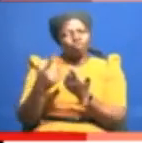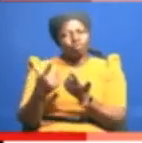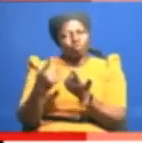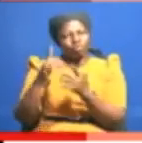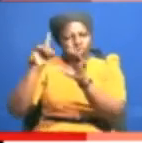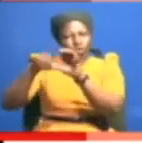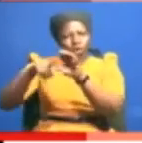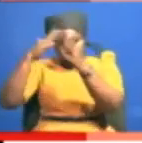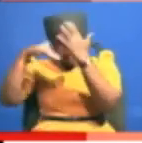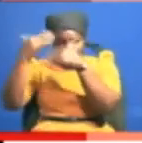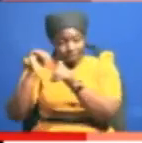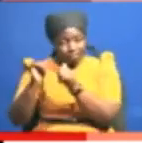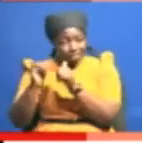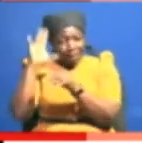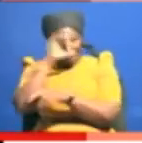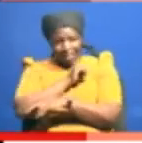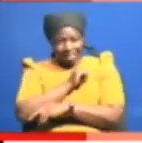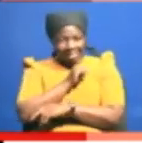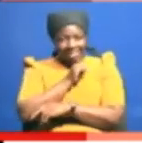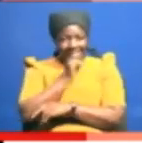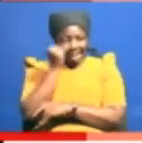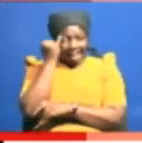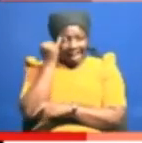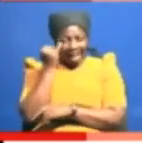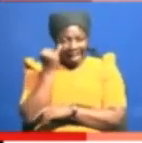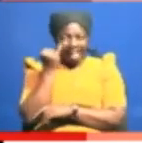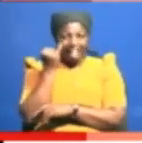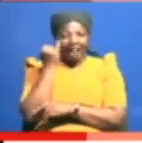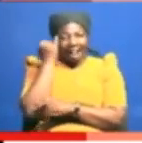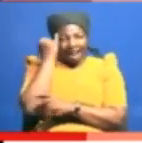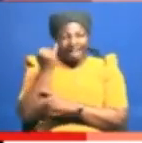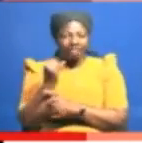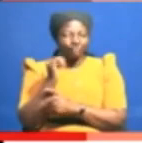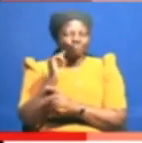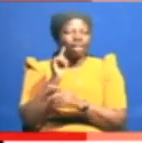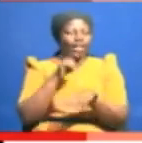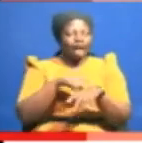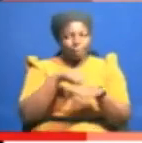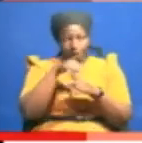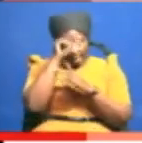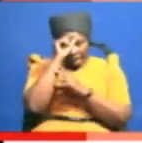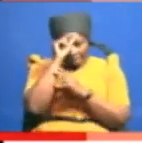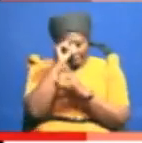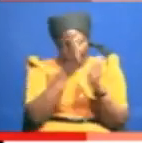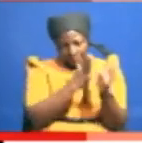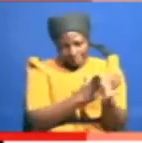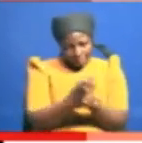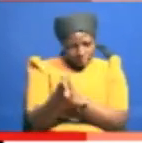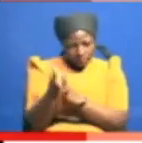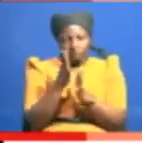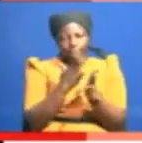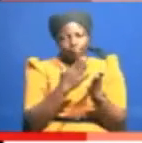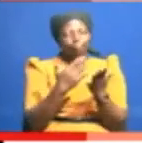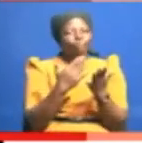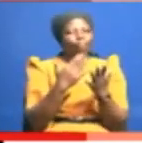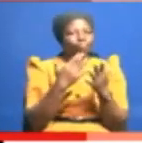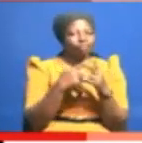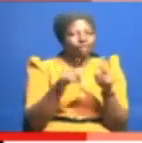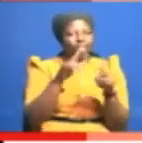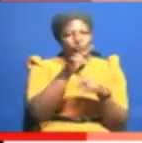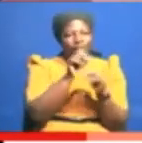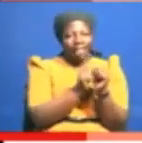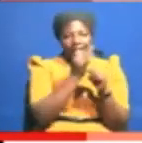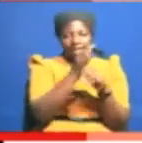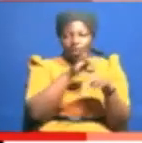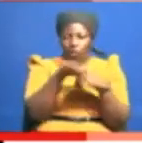is, the government has put in enough efforts starting 2013 when the TVET Act was enacted. We have